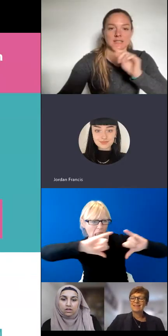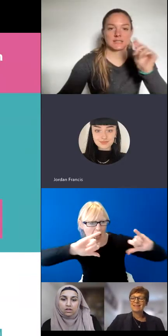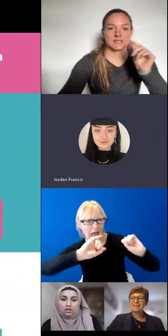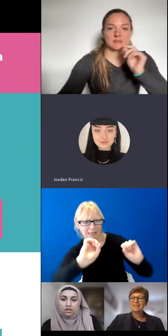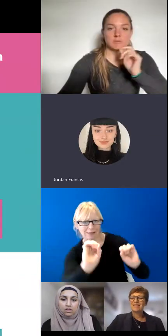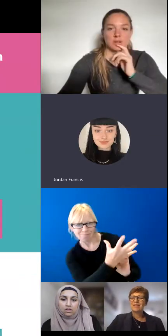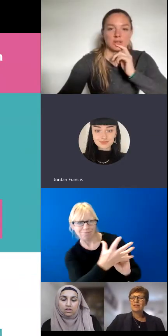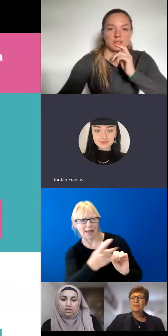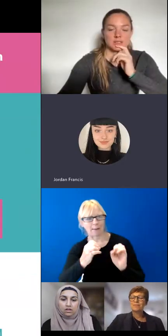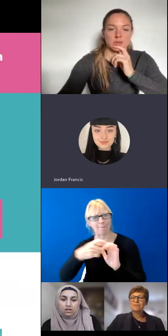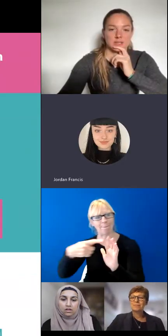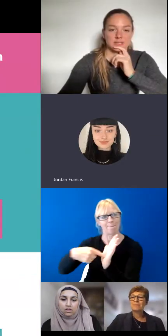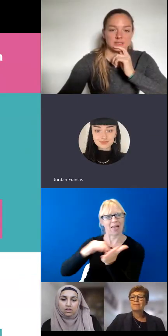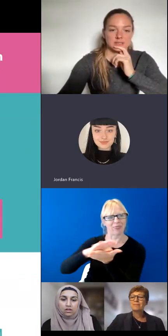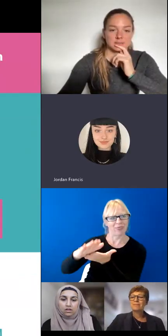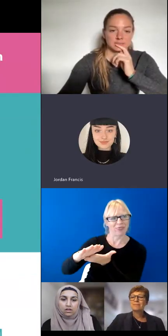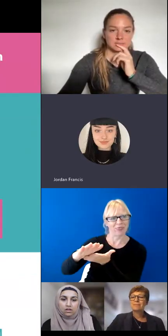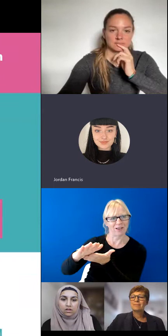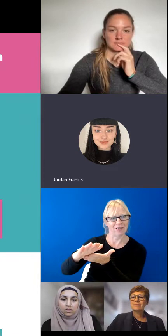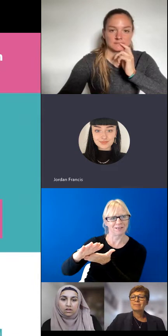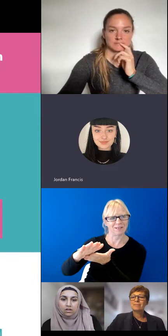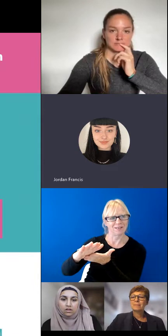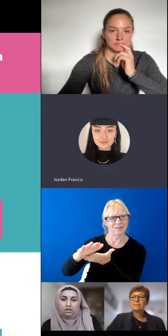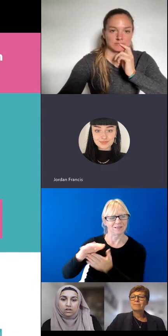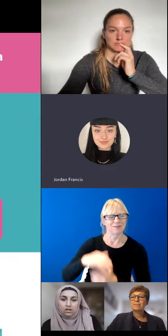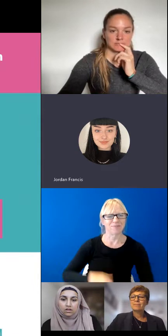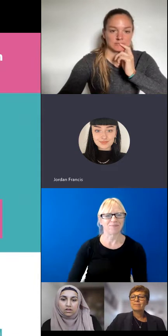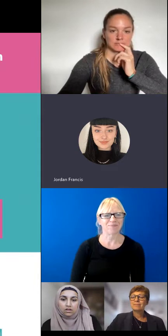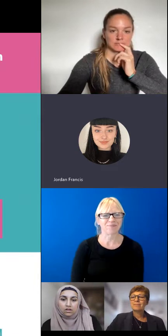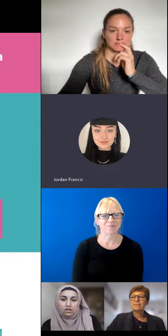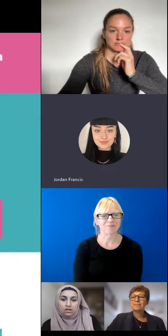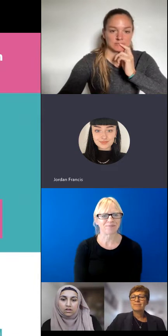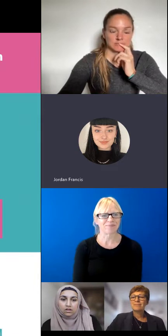Yeah, it says I'm no longer spotlighted.